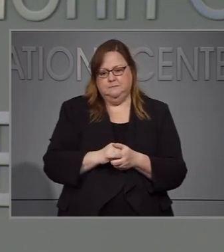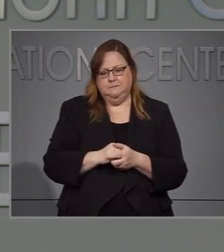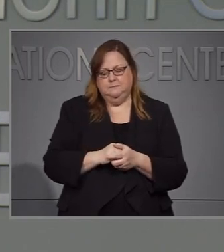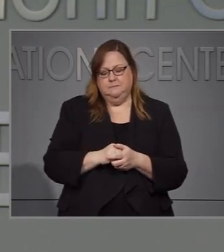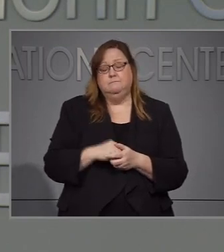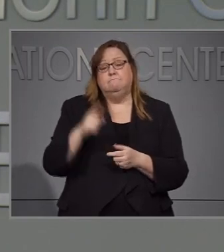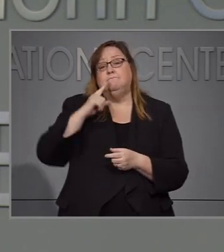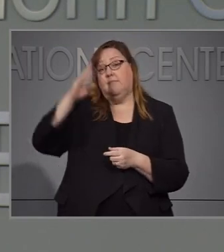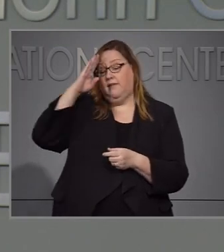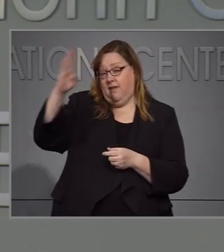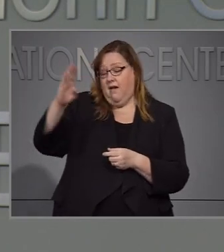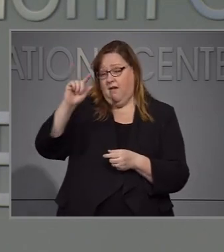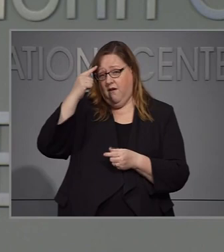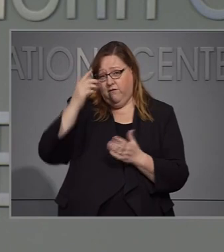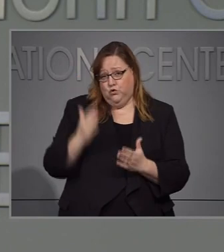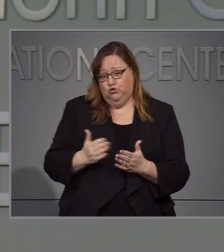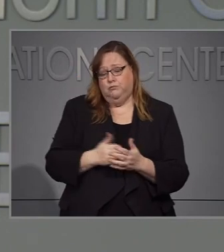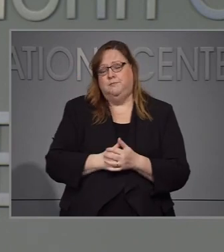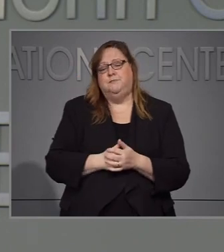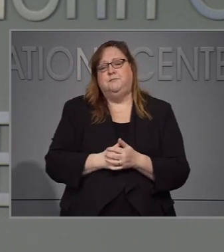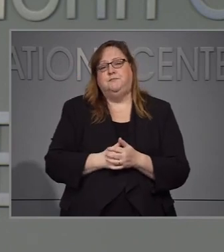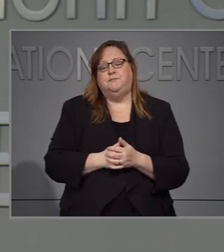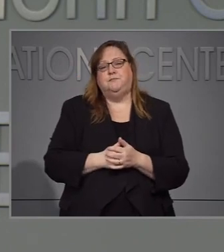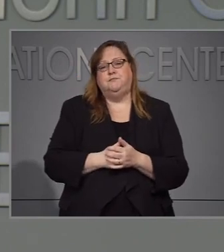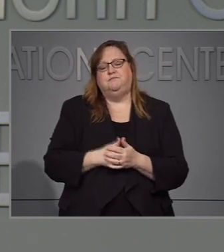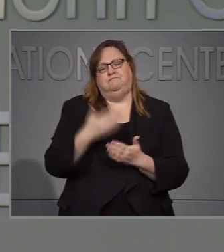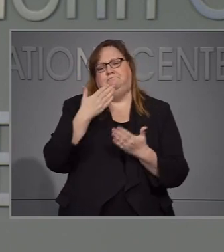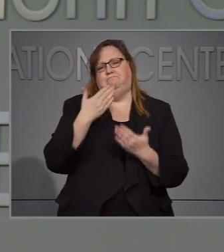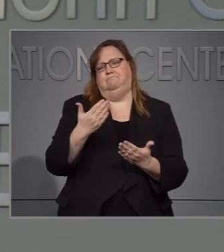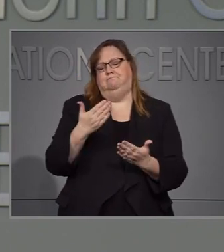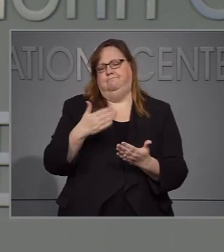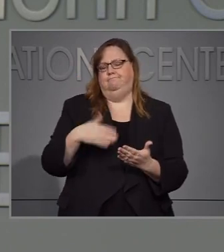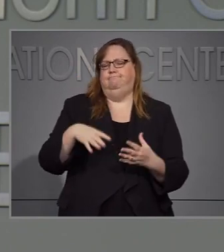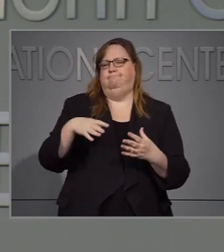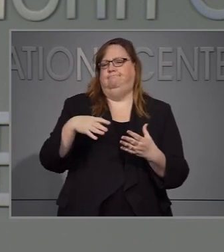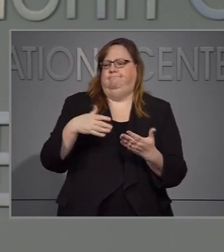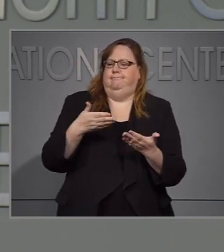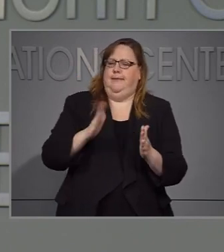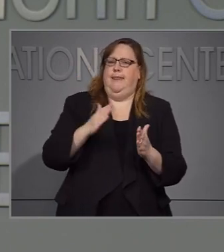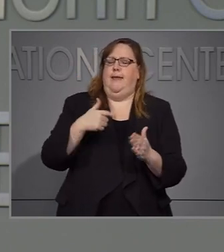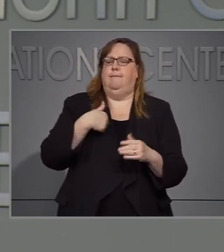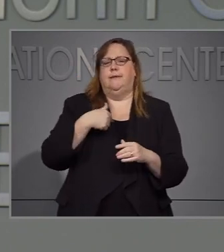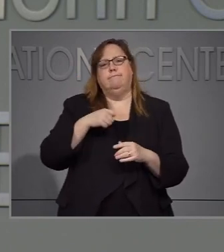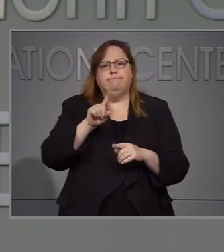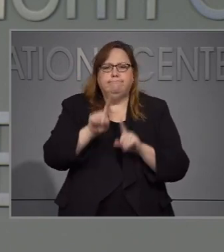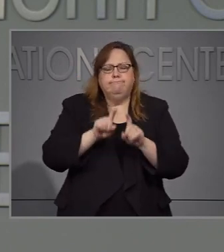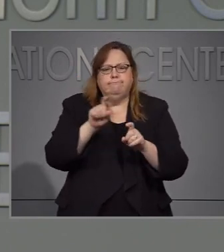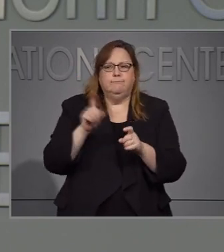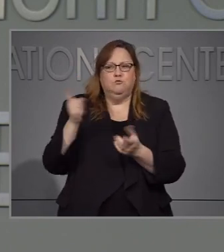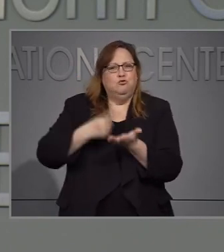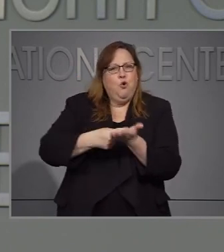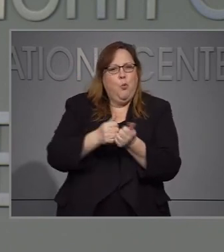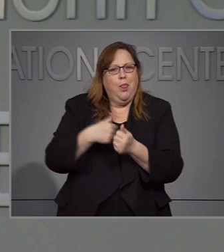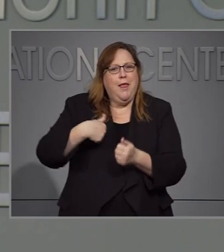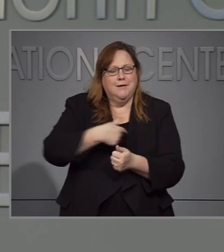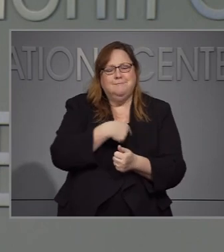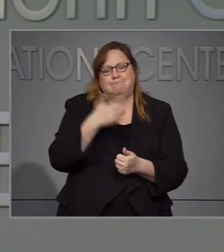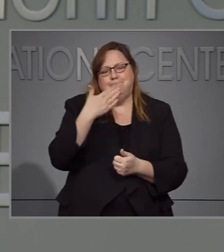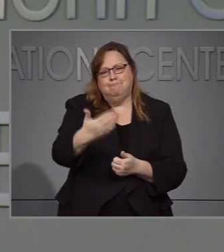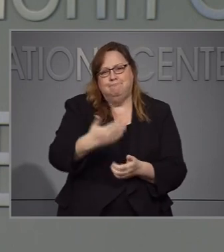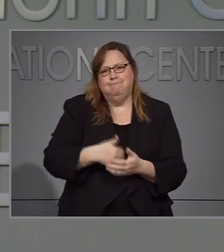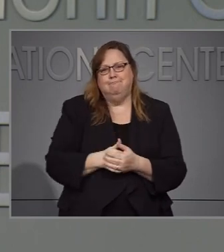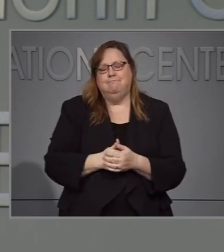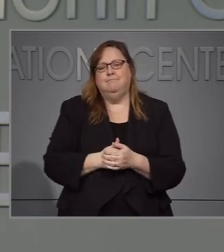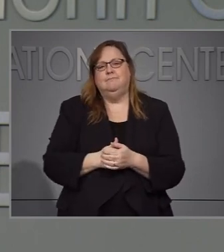Hi, Governor. Brian Anderson here with the Associated Press. Thank you so much for the accessibility and taking the time to speak with us reporters here. I had